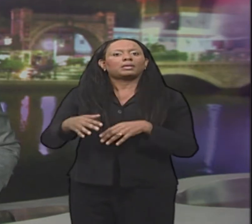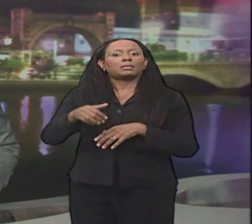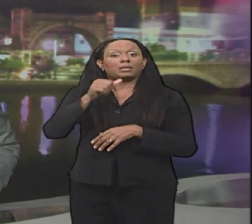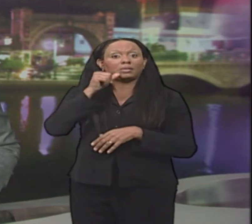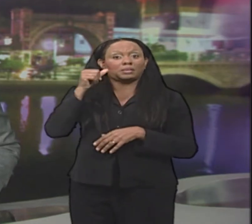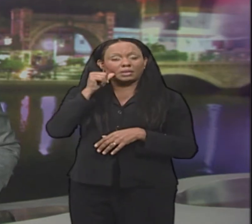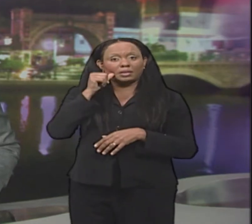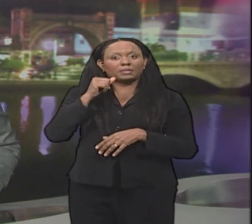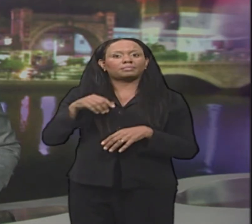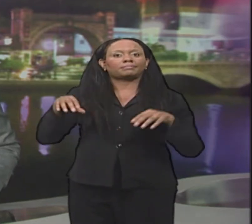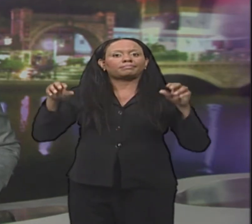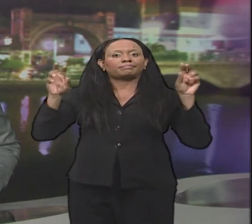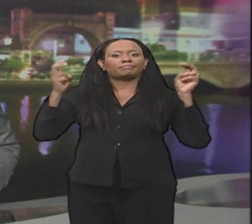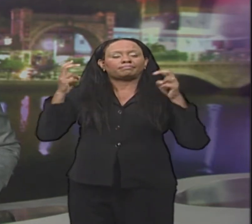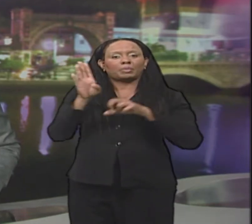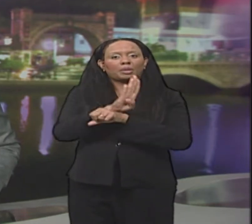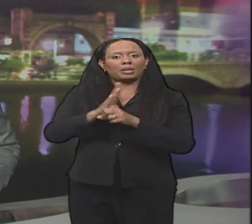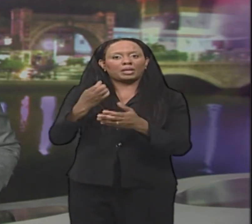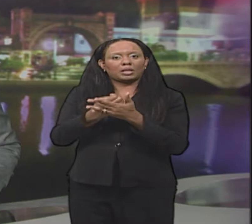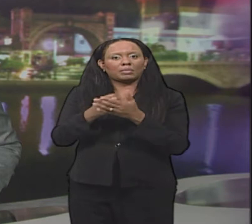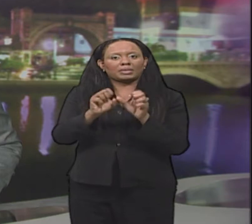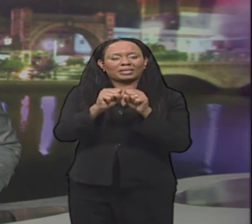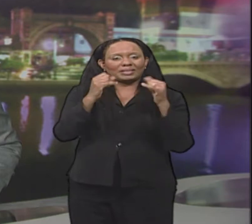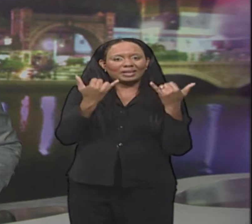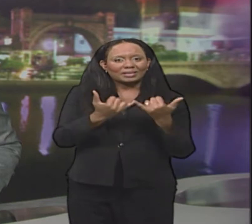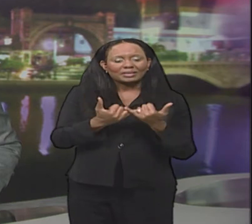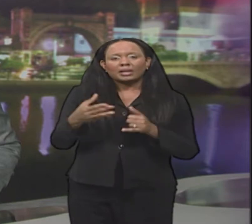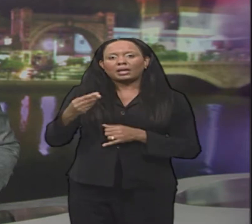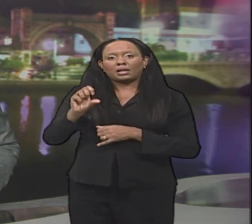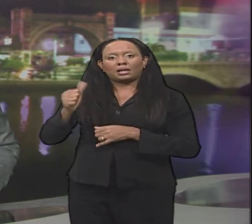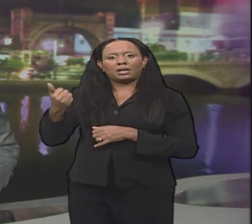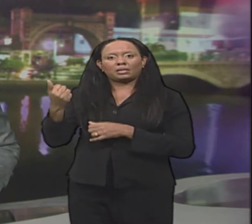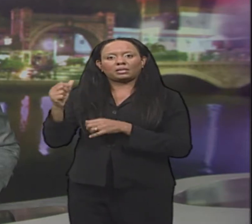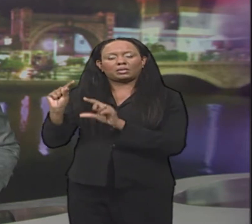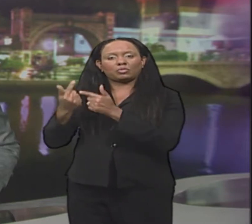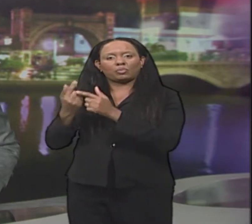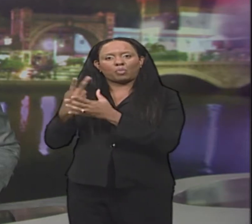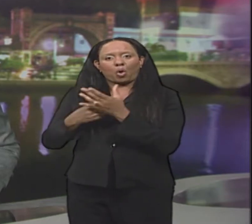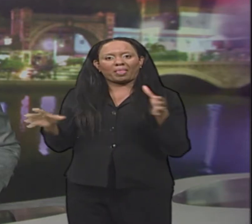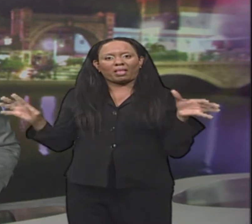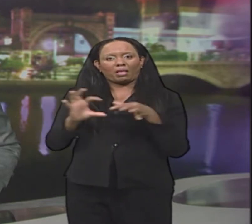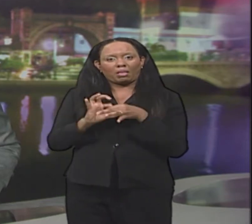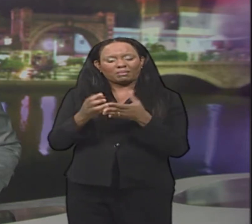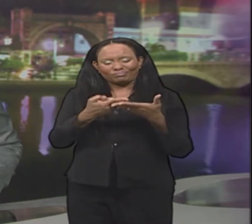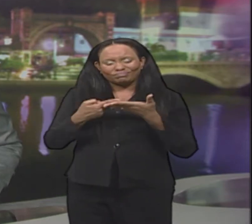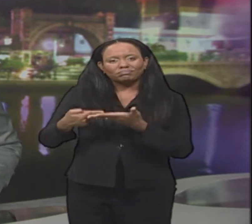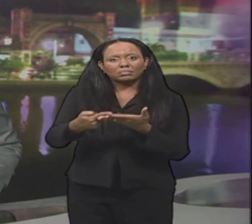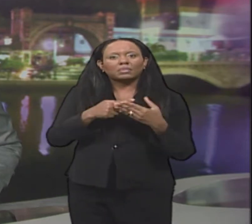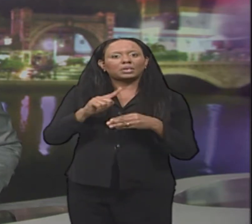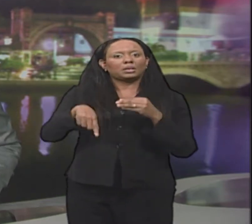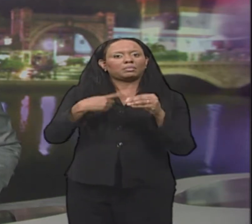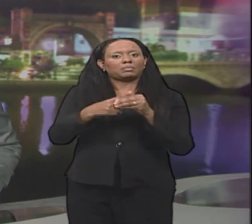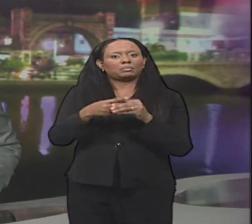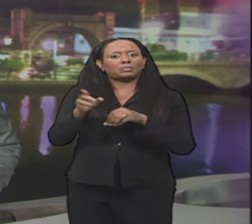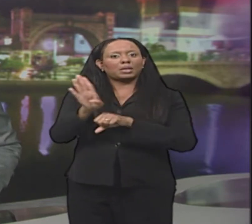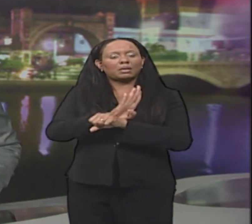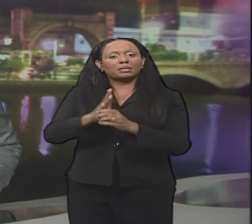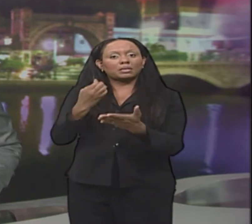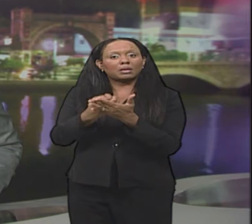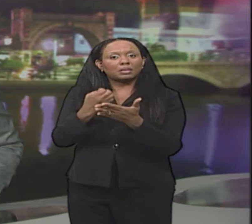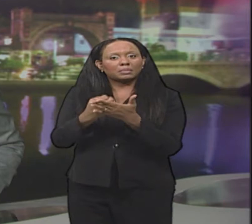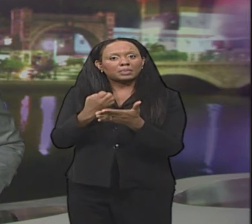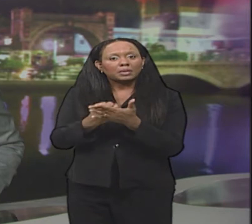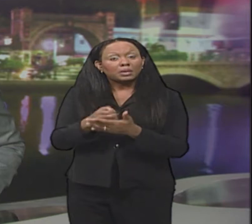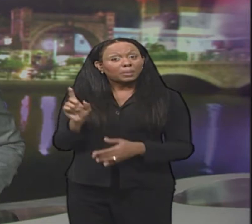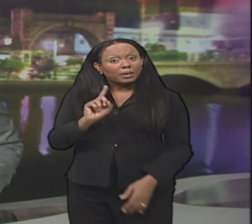Economic Society and the CFA Society of Barbados hosted a national debate on the Barbadian economy at the Lloyd Erskine Sandyford